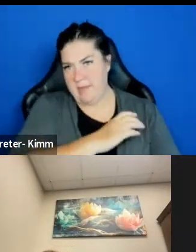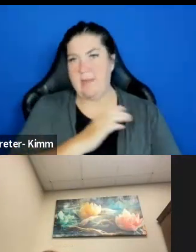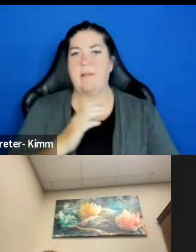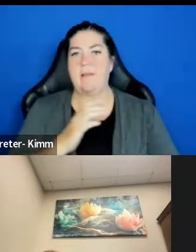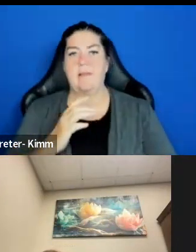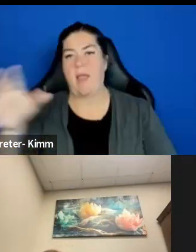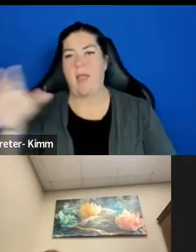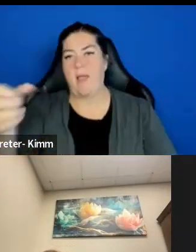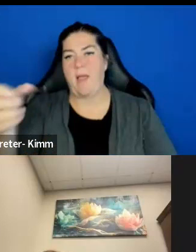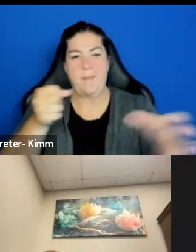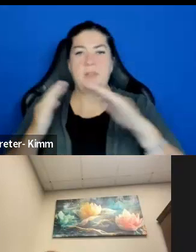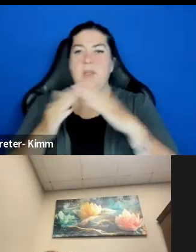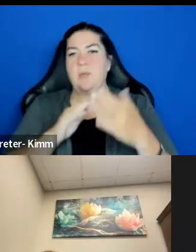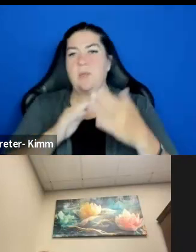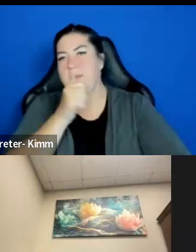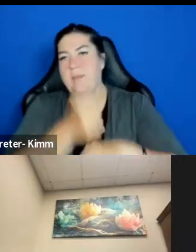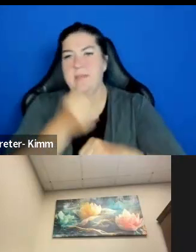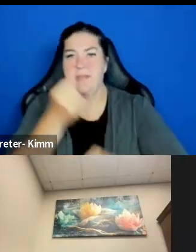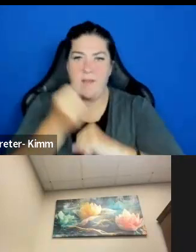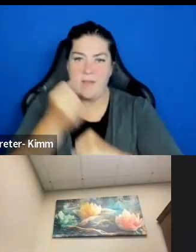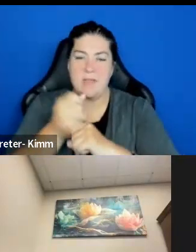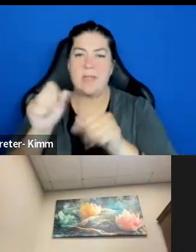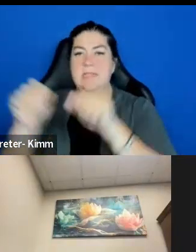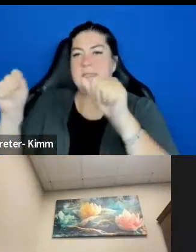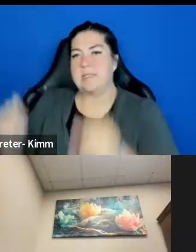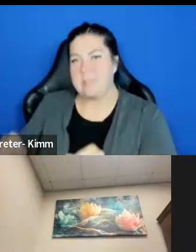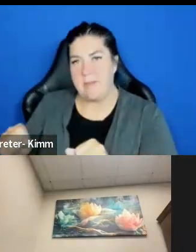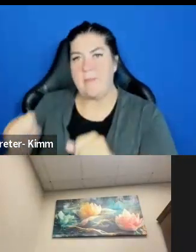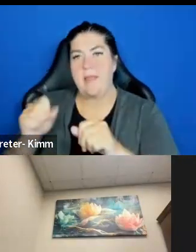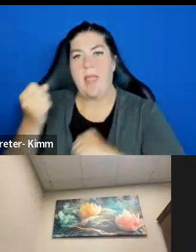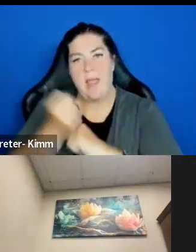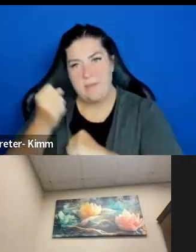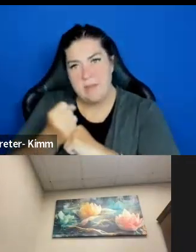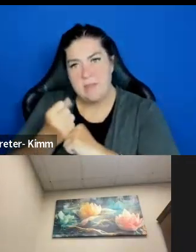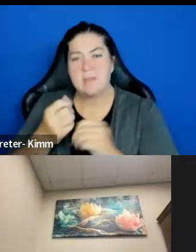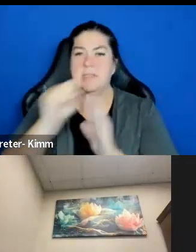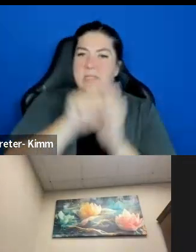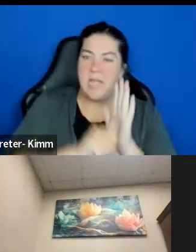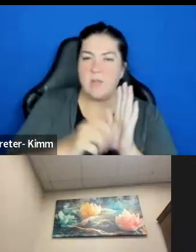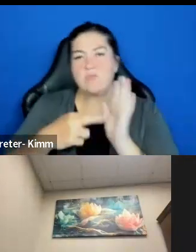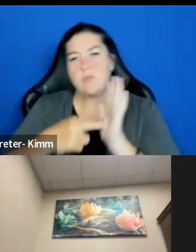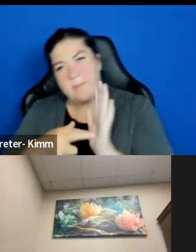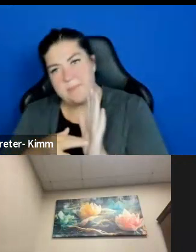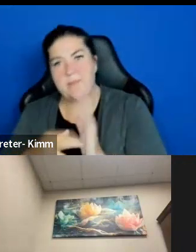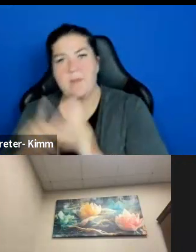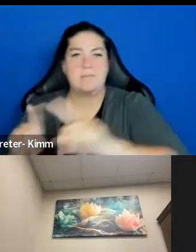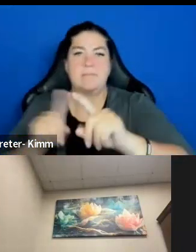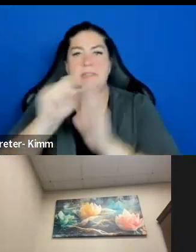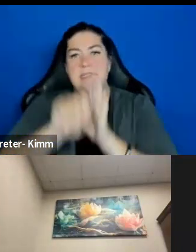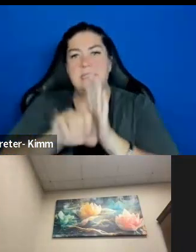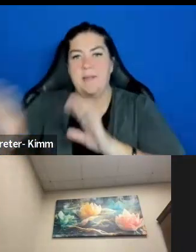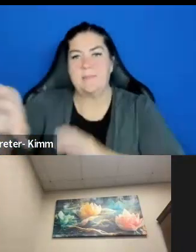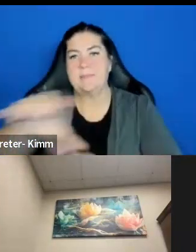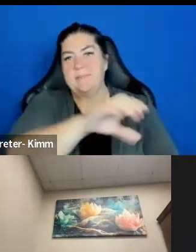of community-based advocates and system-based advocates, some state reps from all over the state.